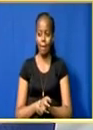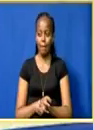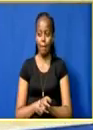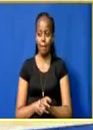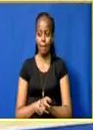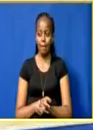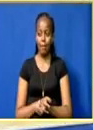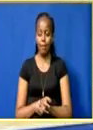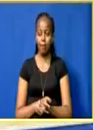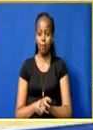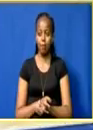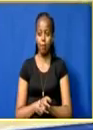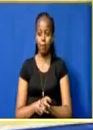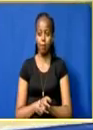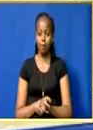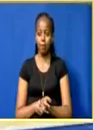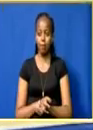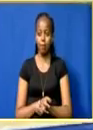kales.